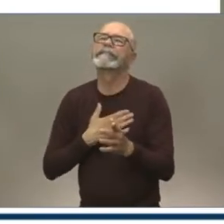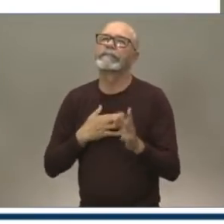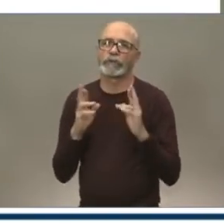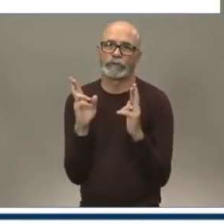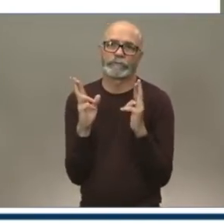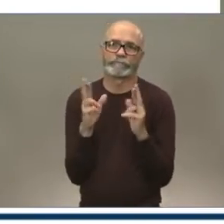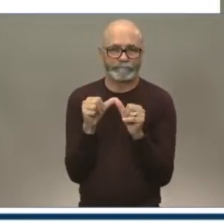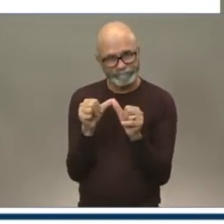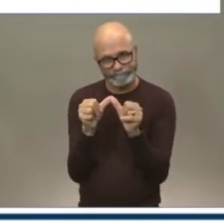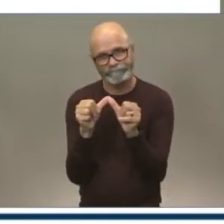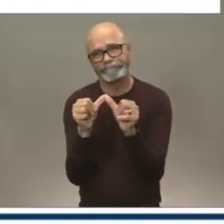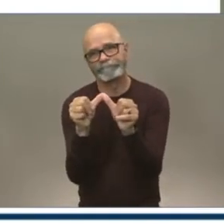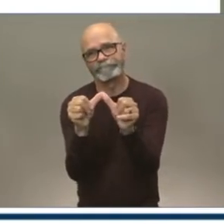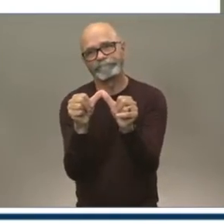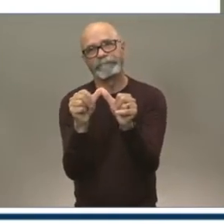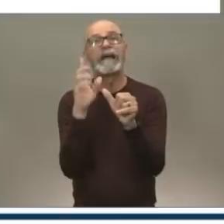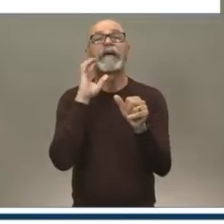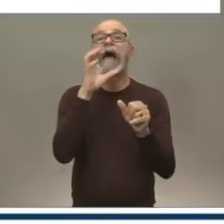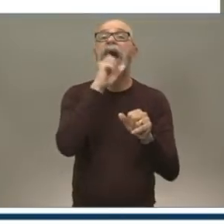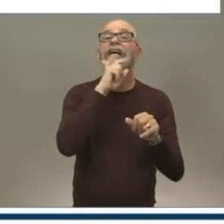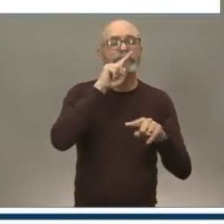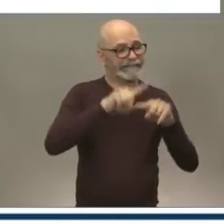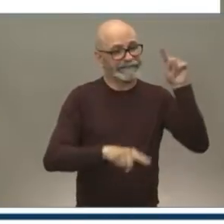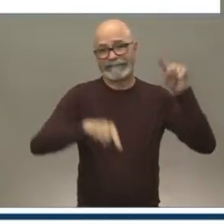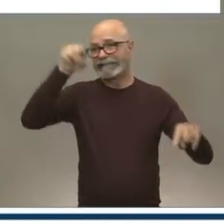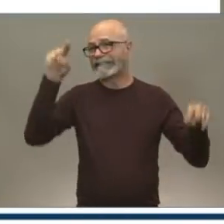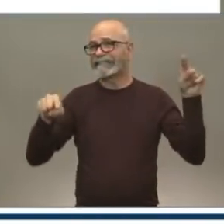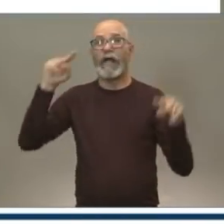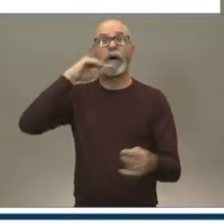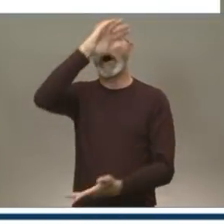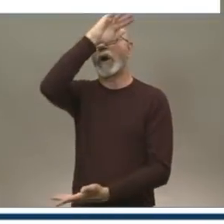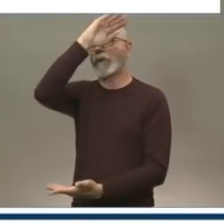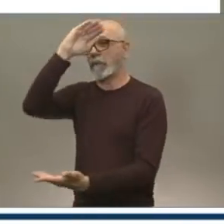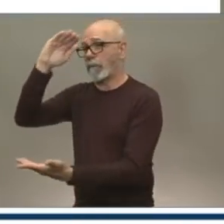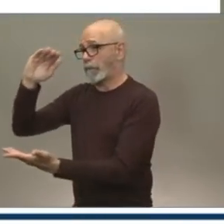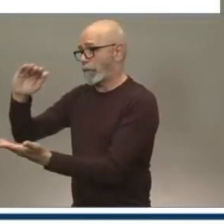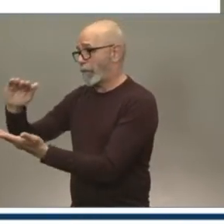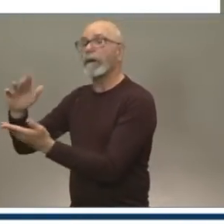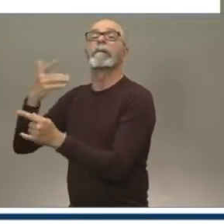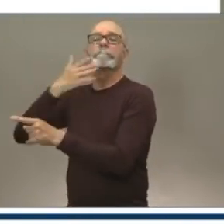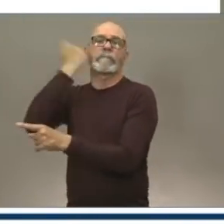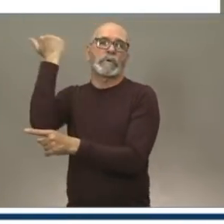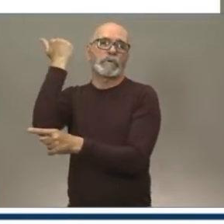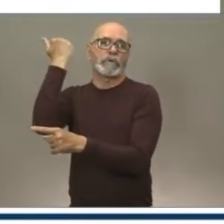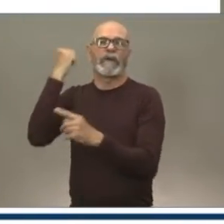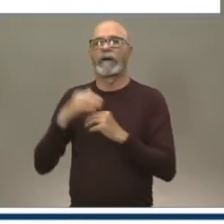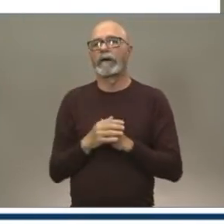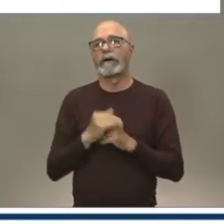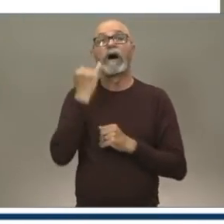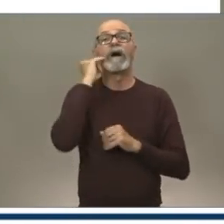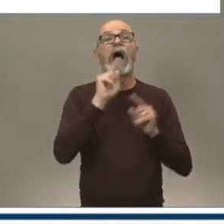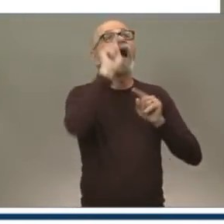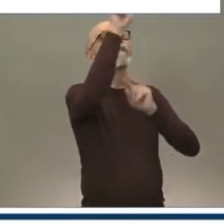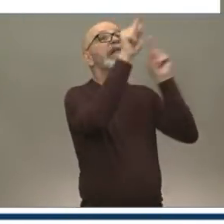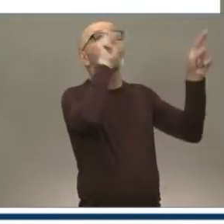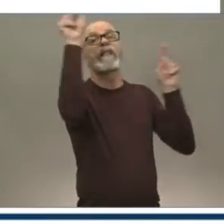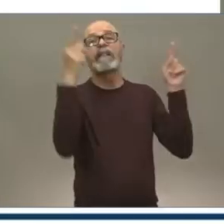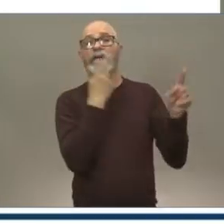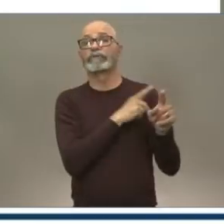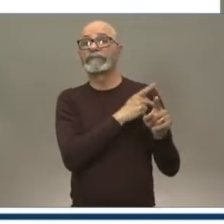across all age groups. The situation in other provinces is very concerning and may well be making you